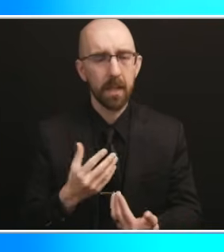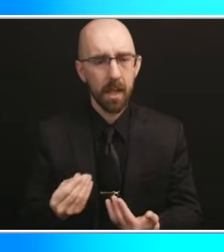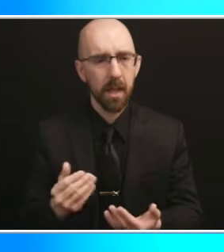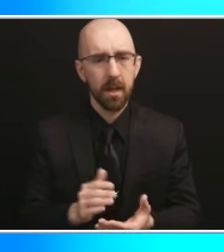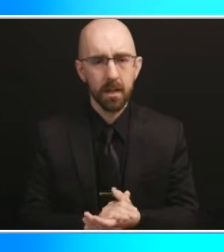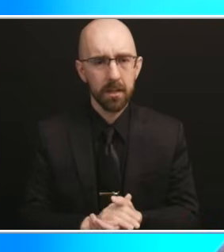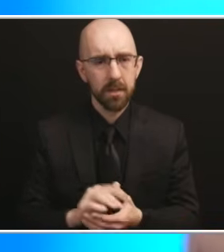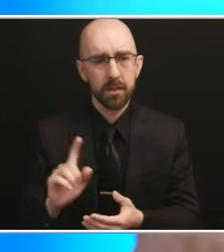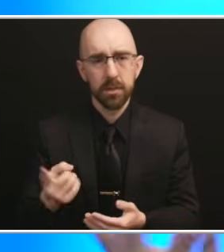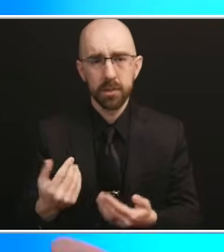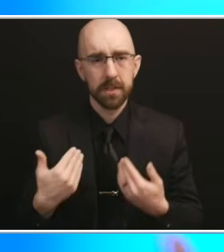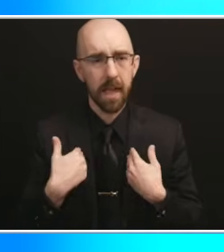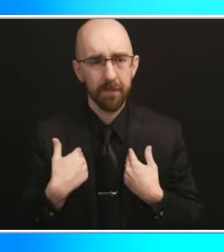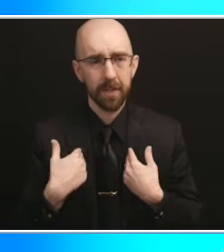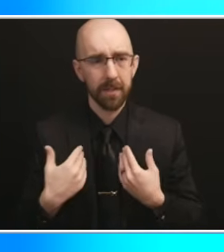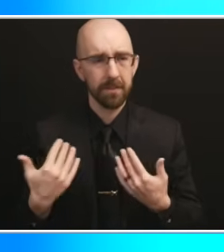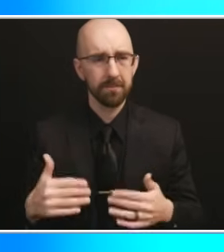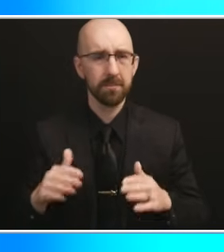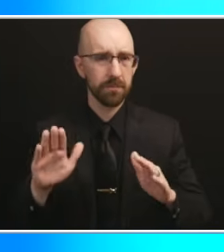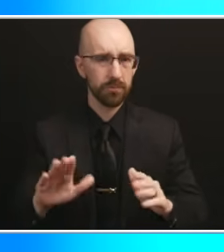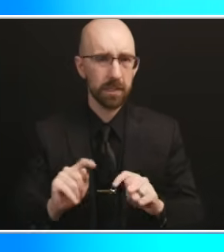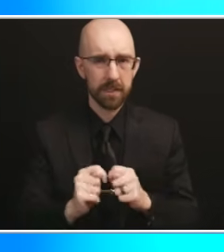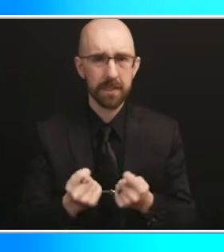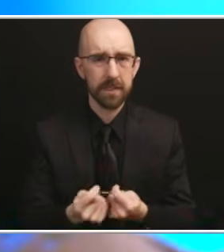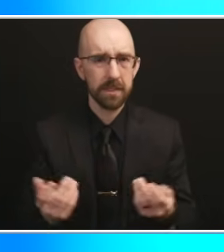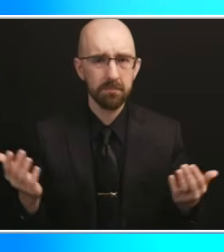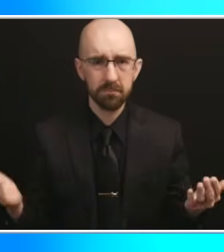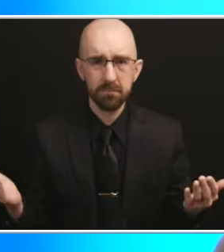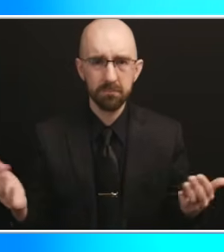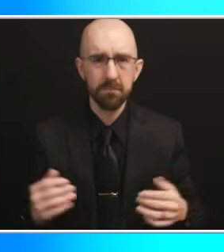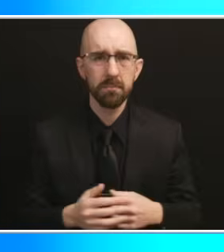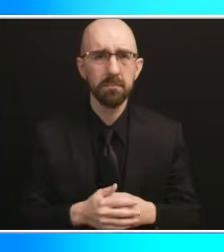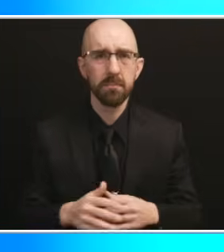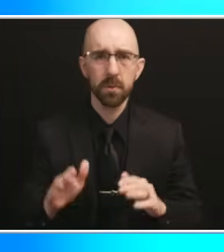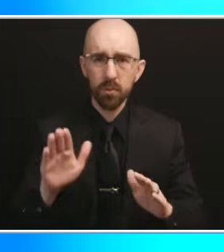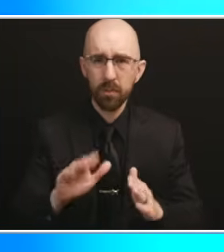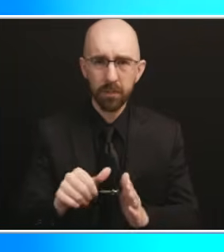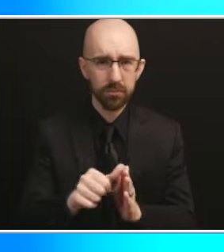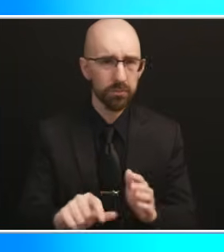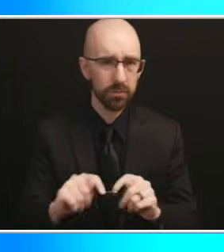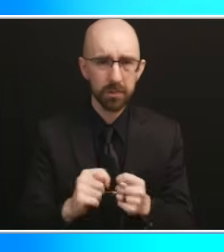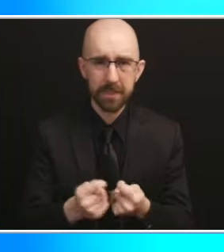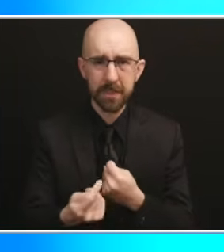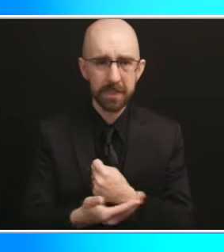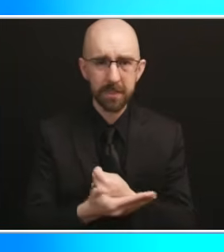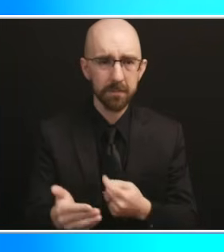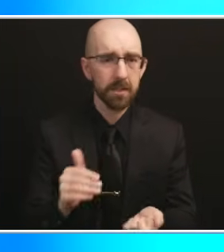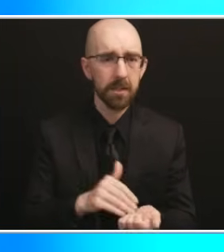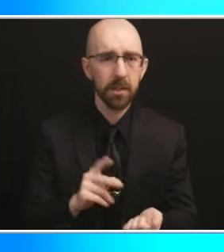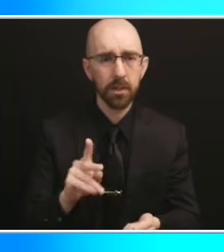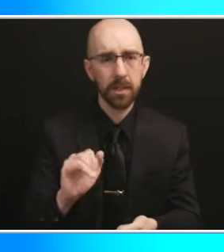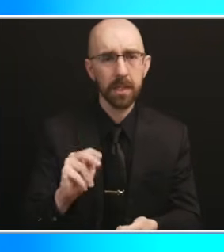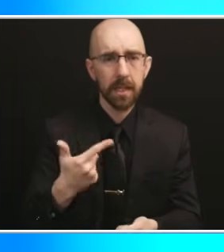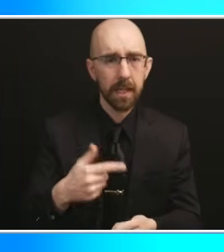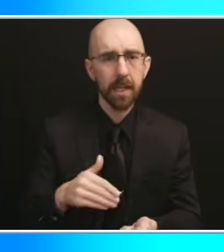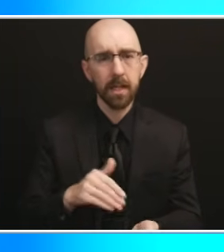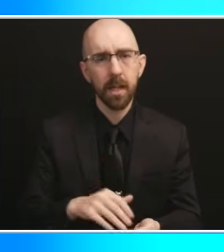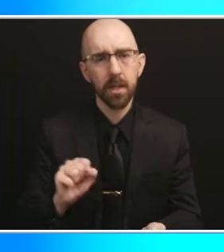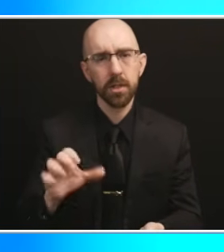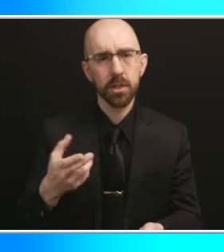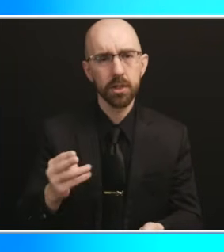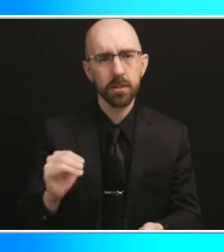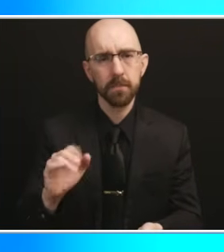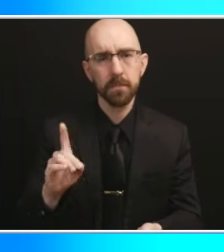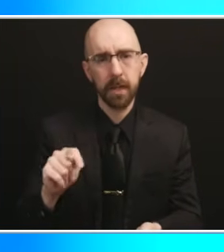having such a great team here, and the great surgical team, and Dr. King and Dr. Schmidt have been